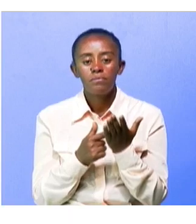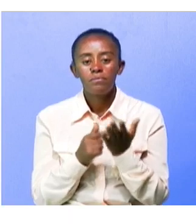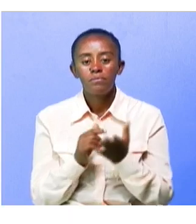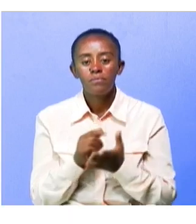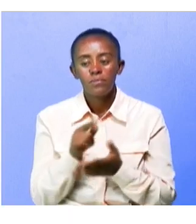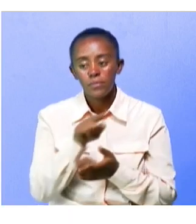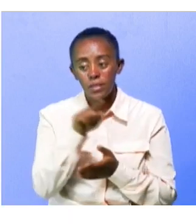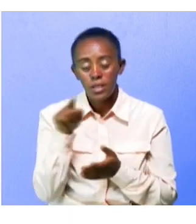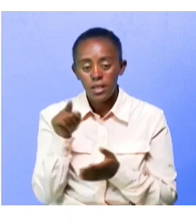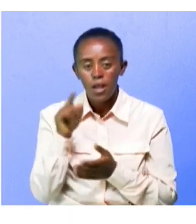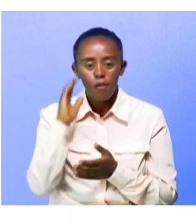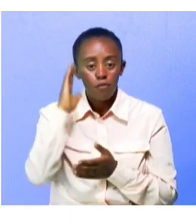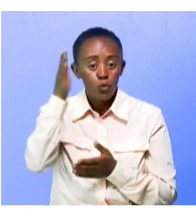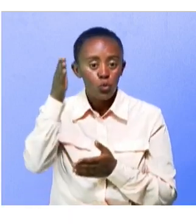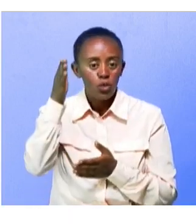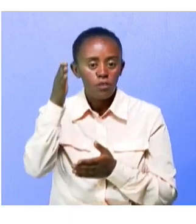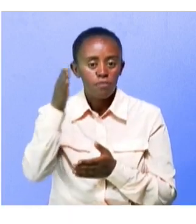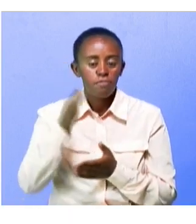their future.